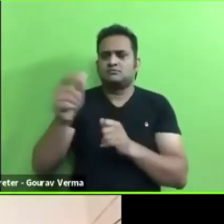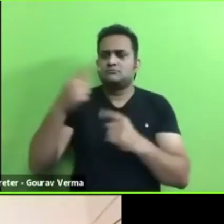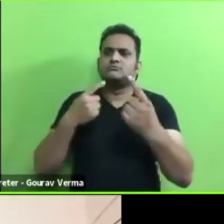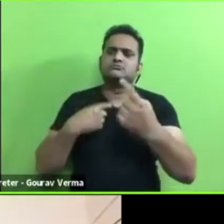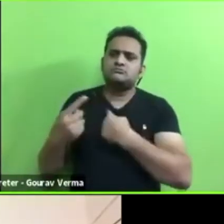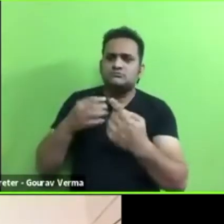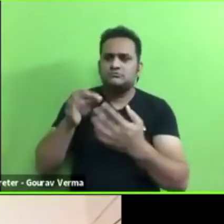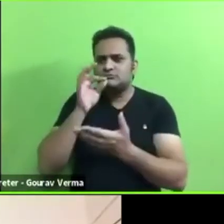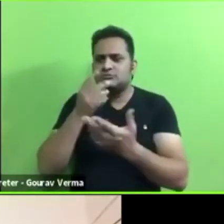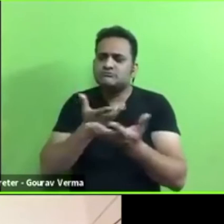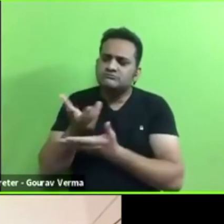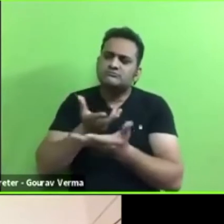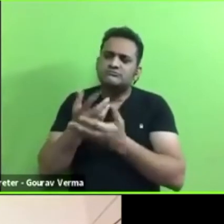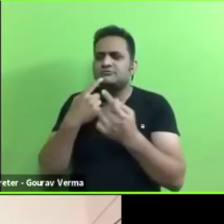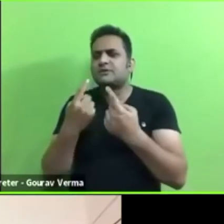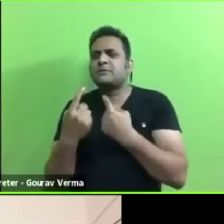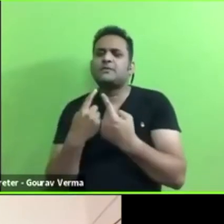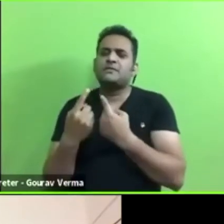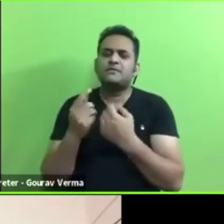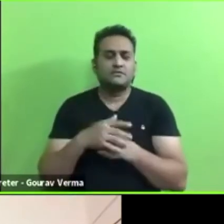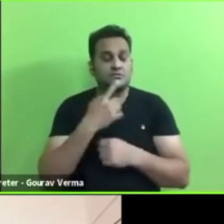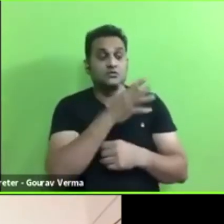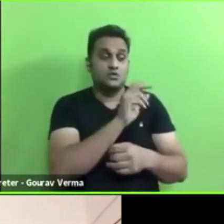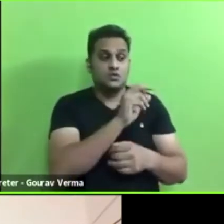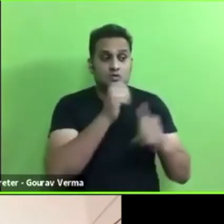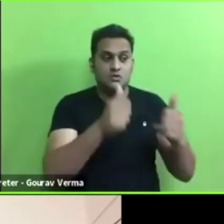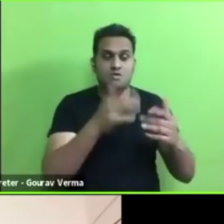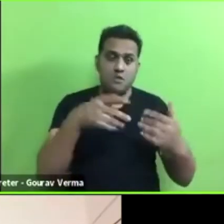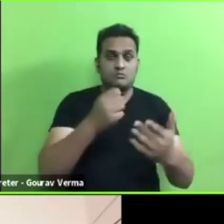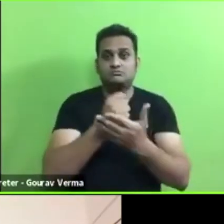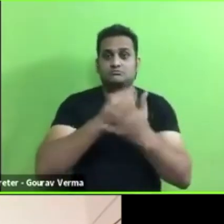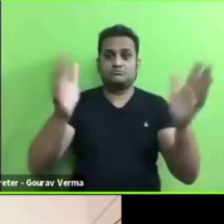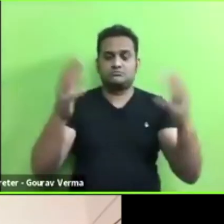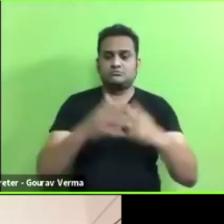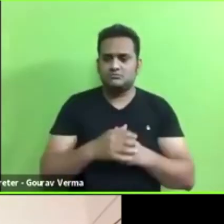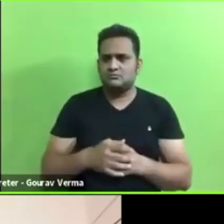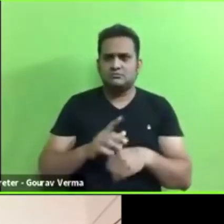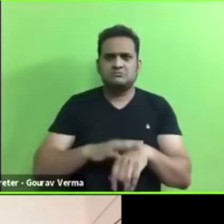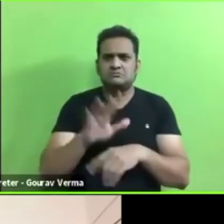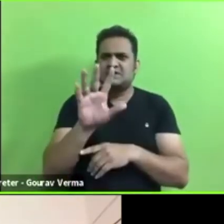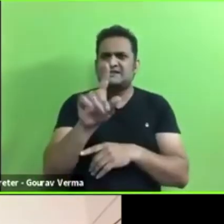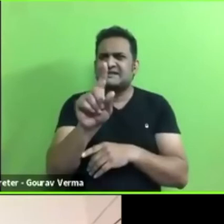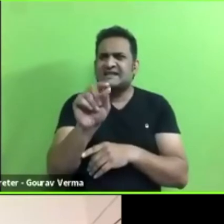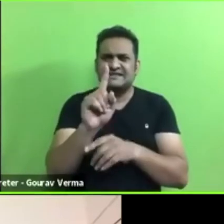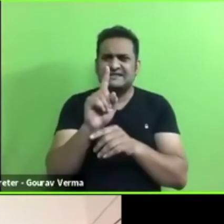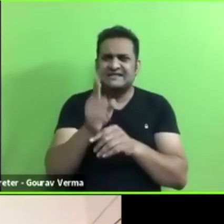tea, chit-chatting. And he would say, okay, guys, let's do a rehearsal. And within 10 seconds,